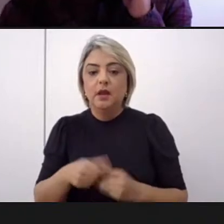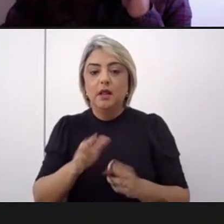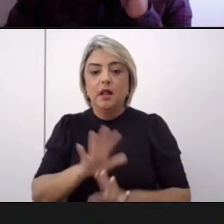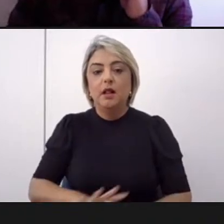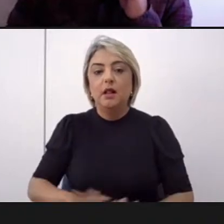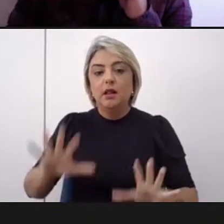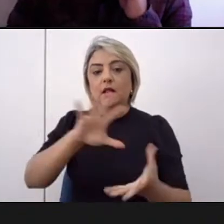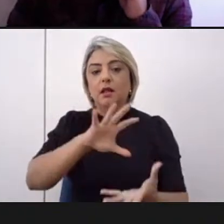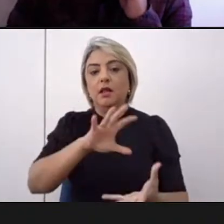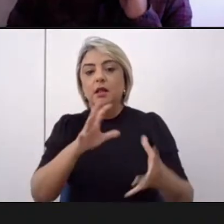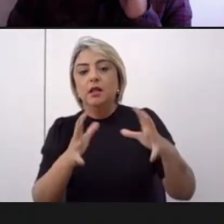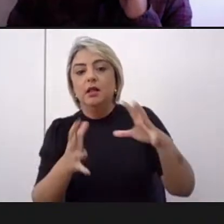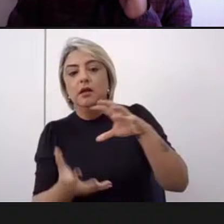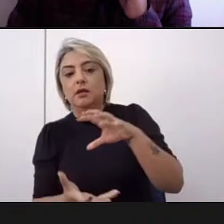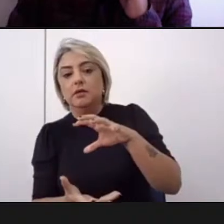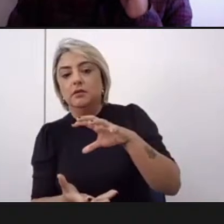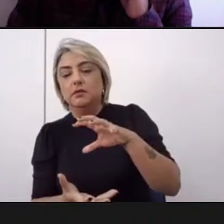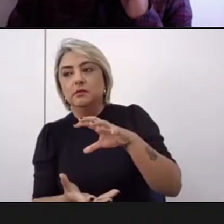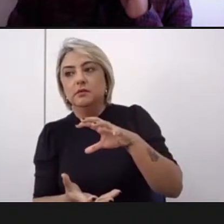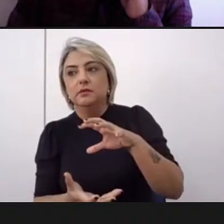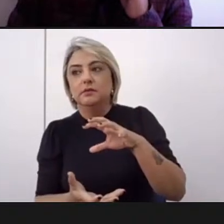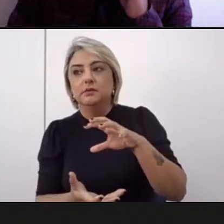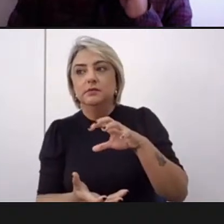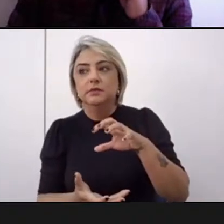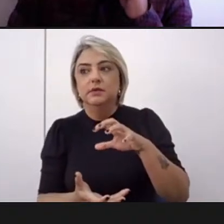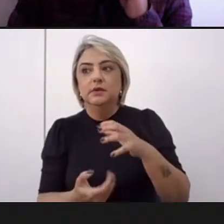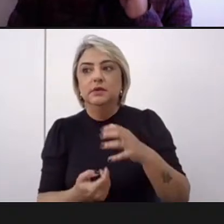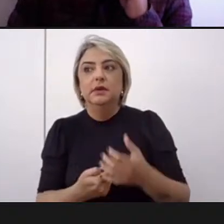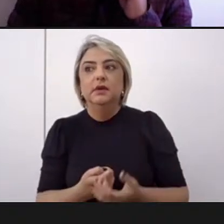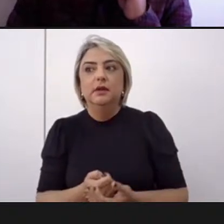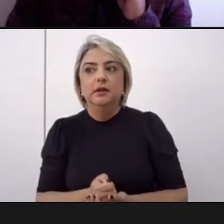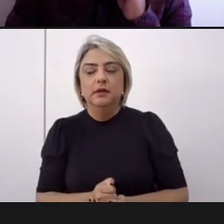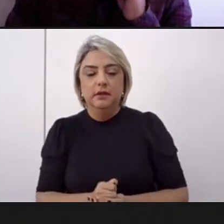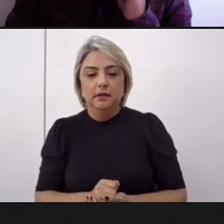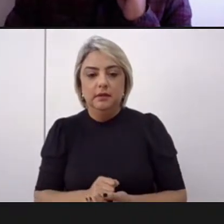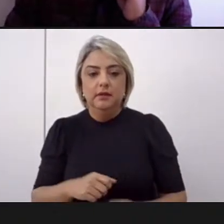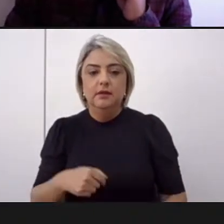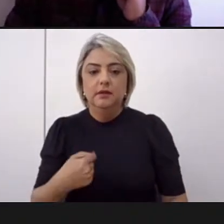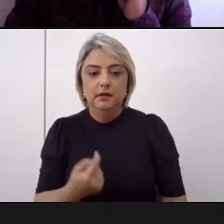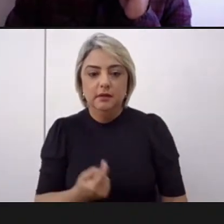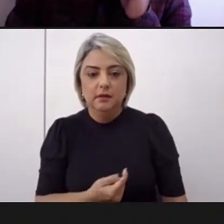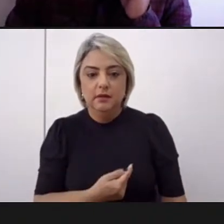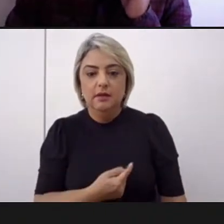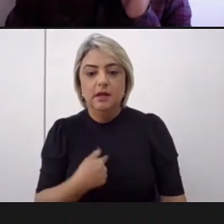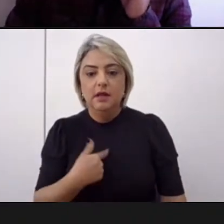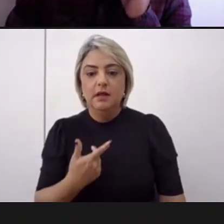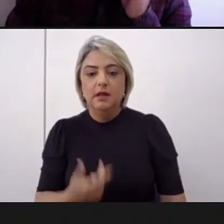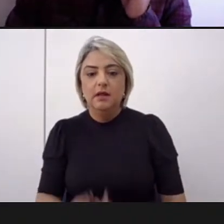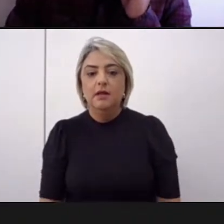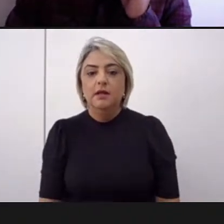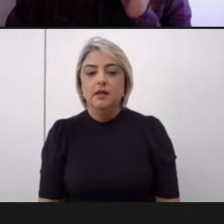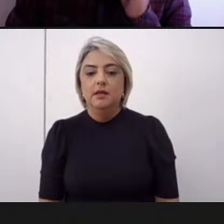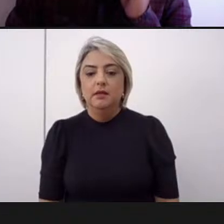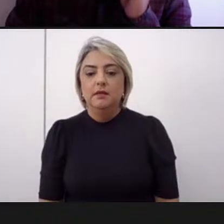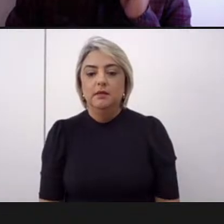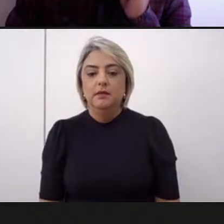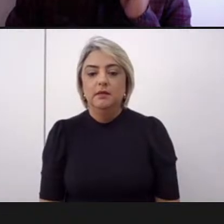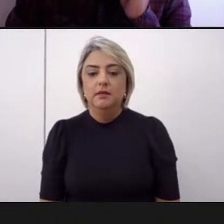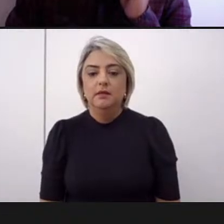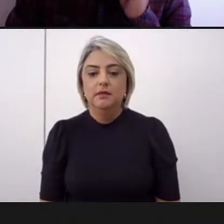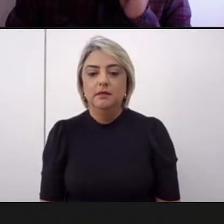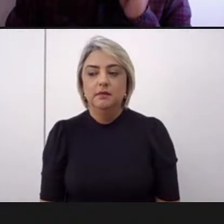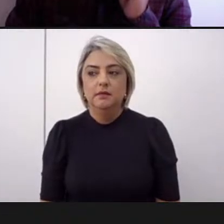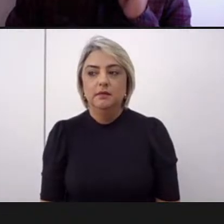the Food and Agriculture Organization, is known as the green revolution